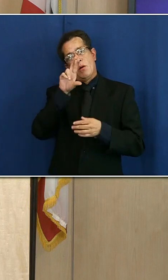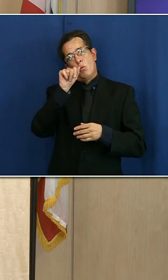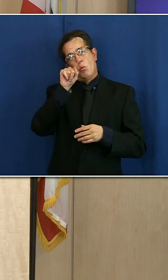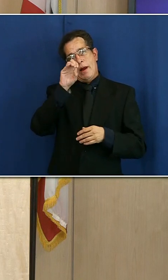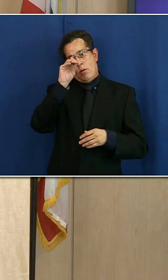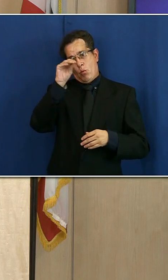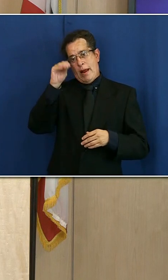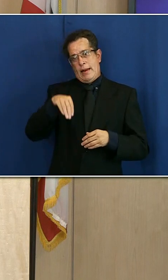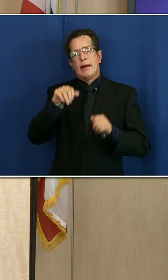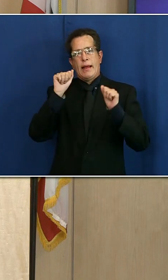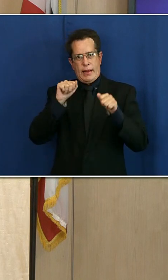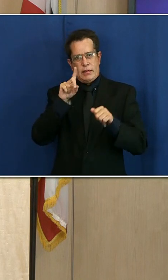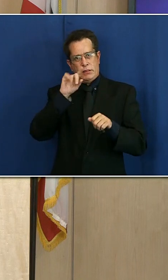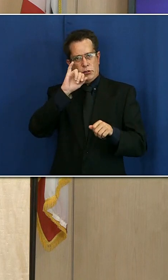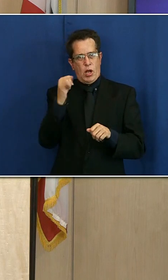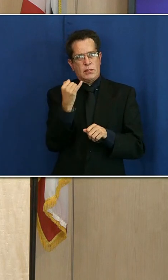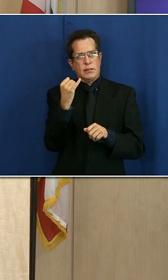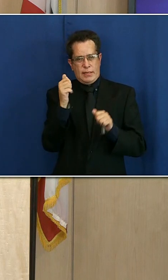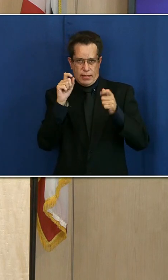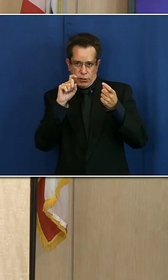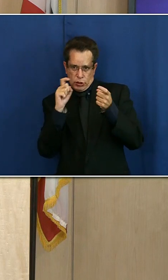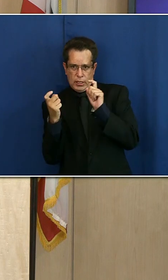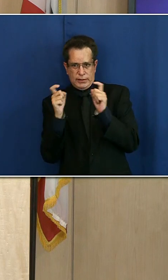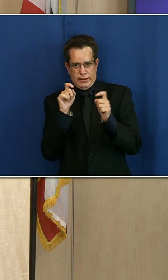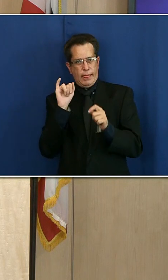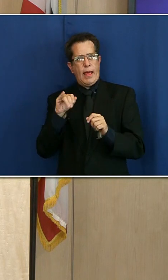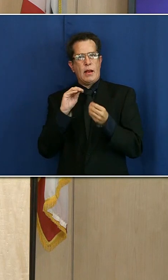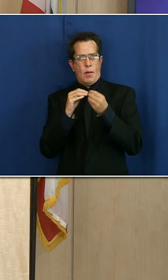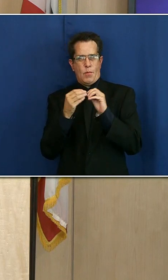be adjusted if your testing